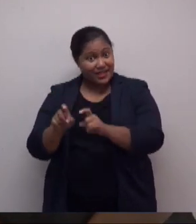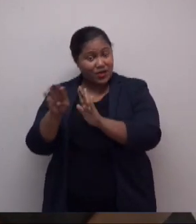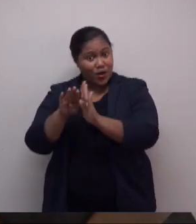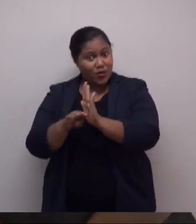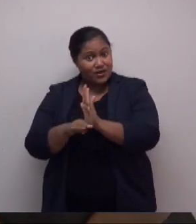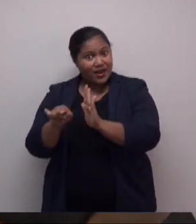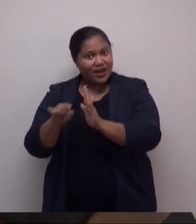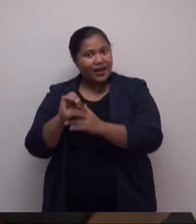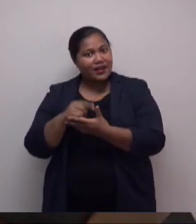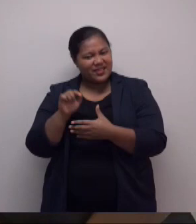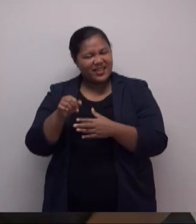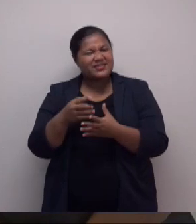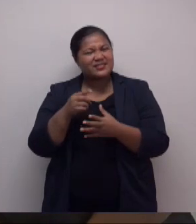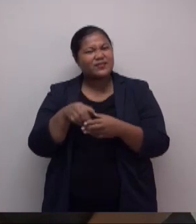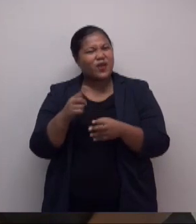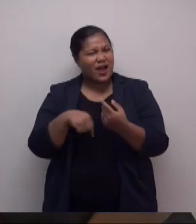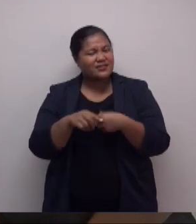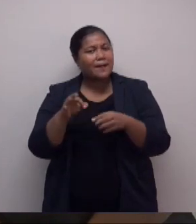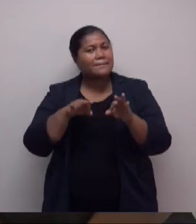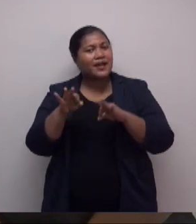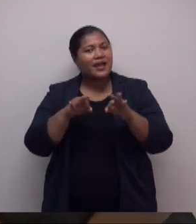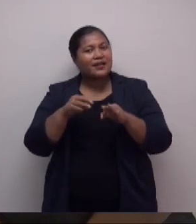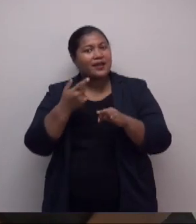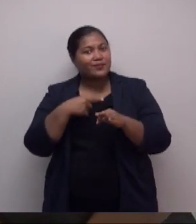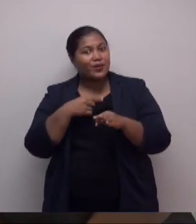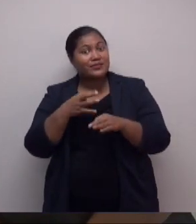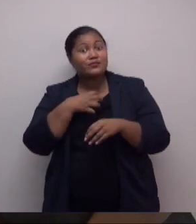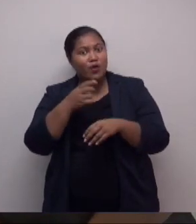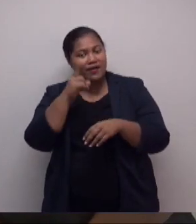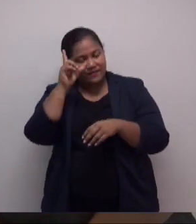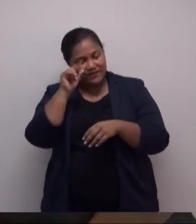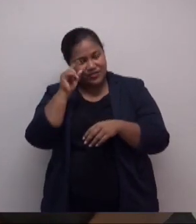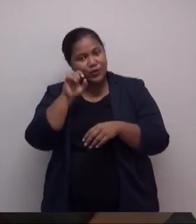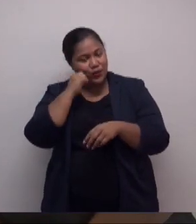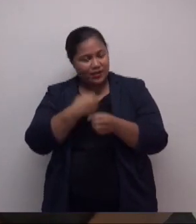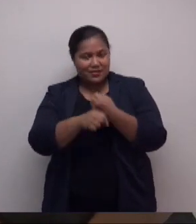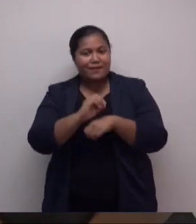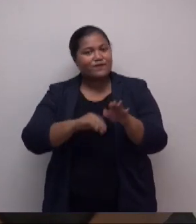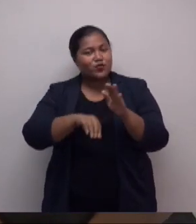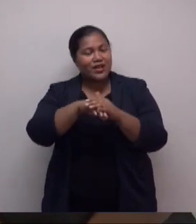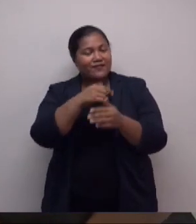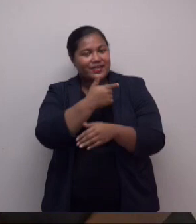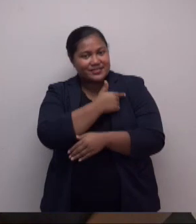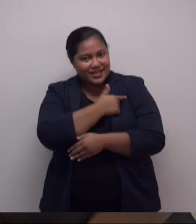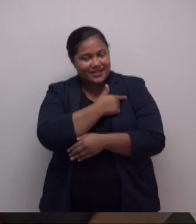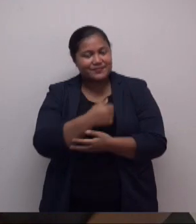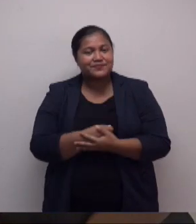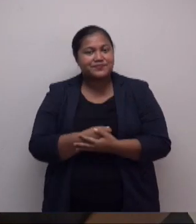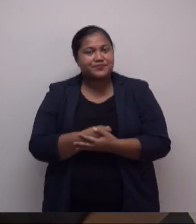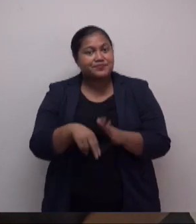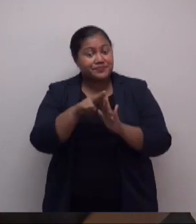we expect to relax as more Fijians become fully vaccinated. Hotel and tour operators in